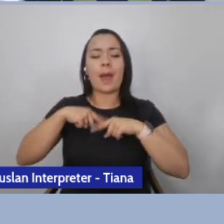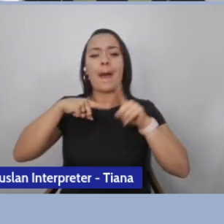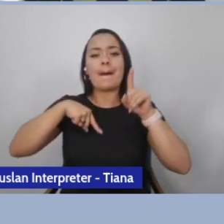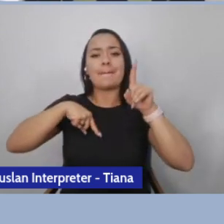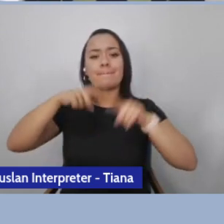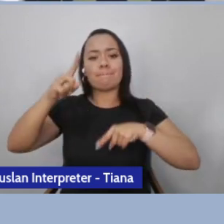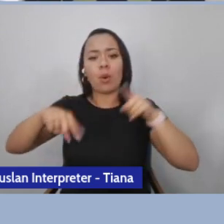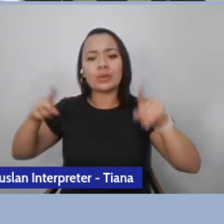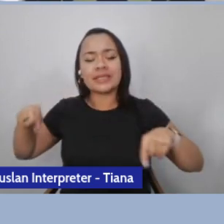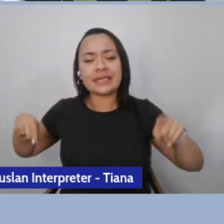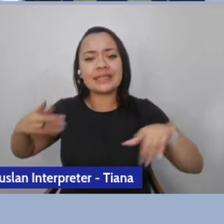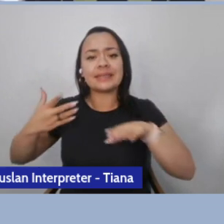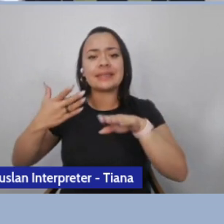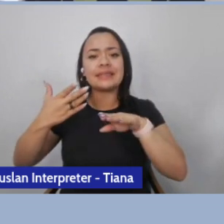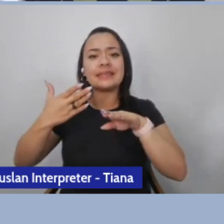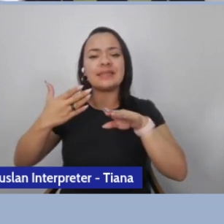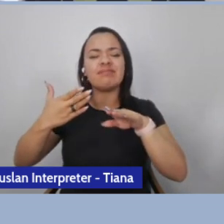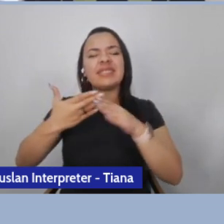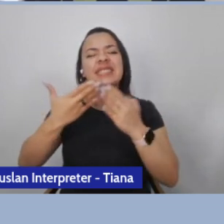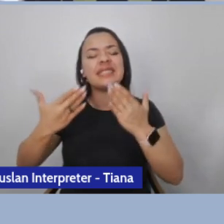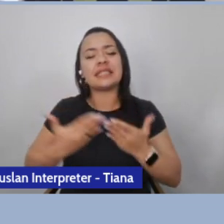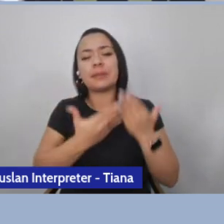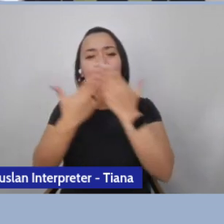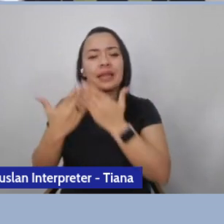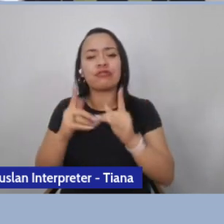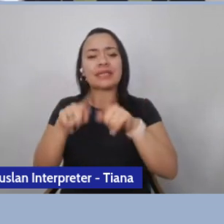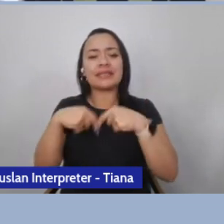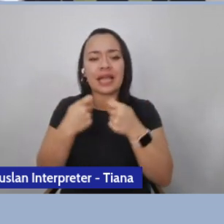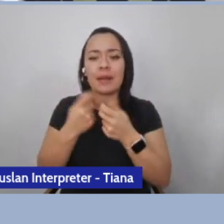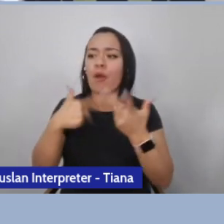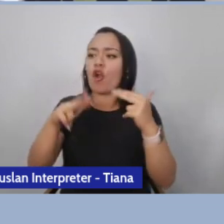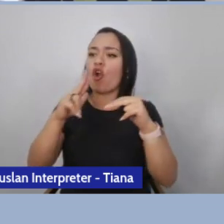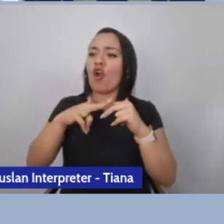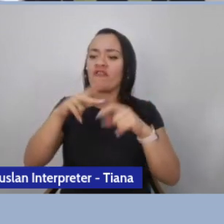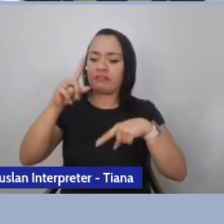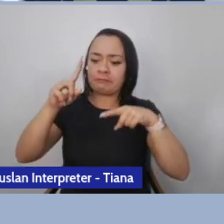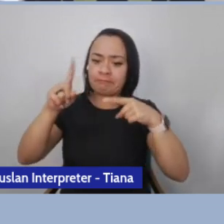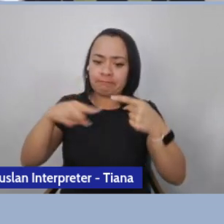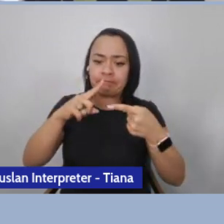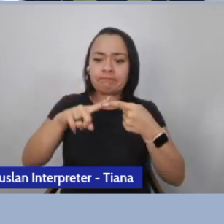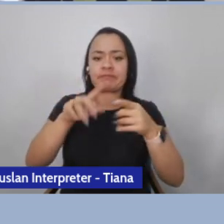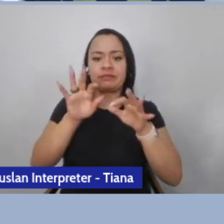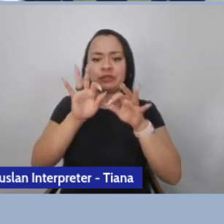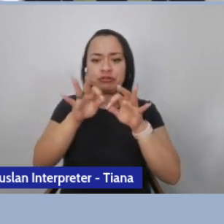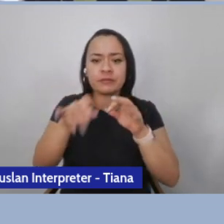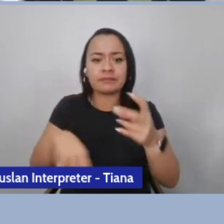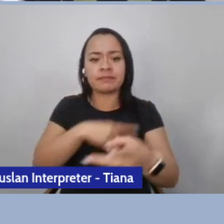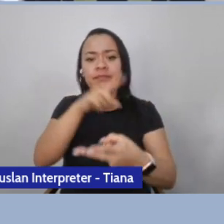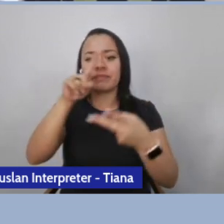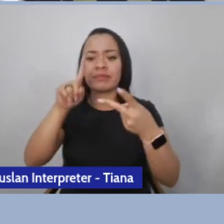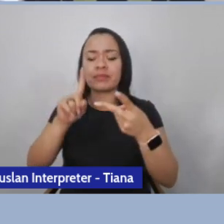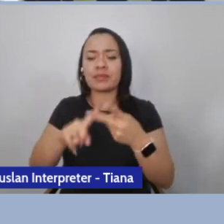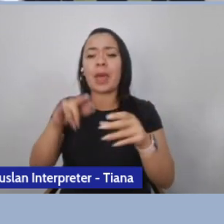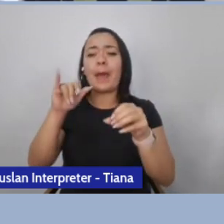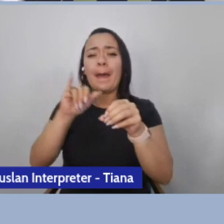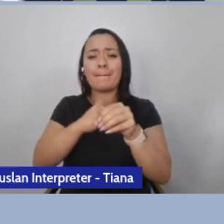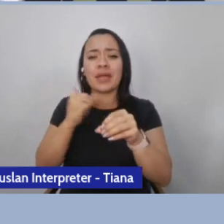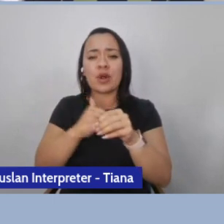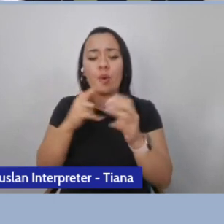multidisciplinary team of interpreters, of geriatricians, of medical anthropologists,